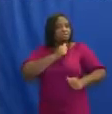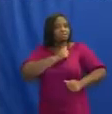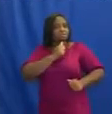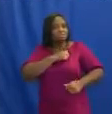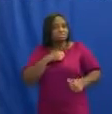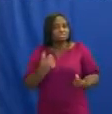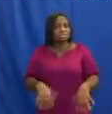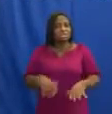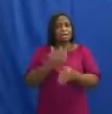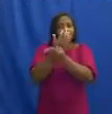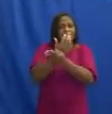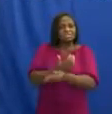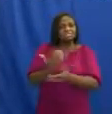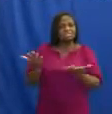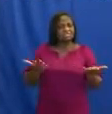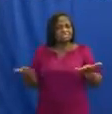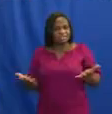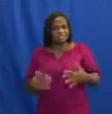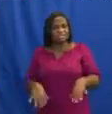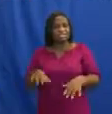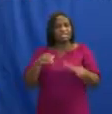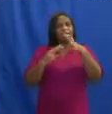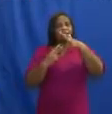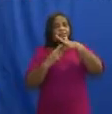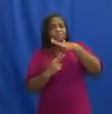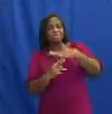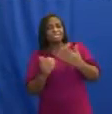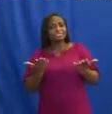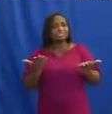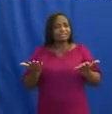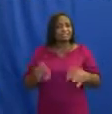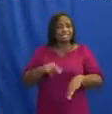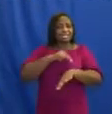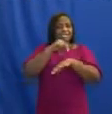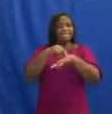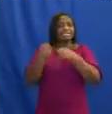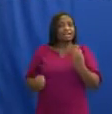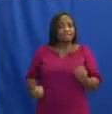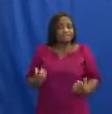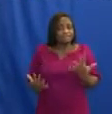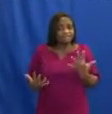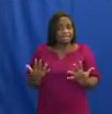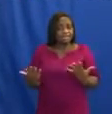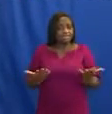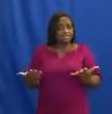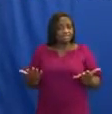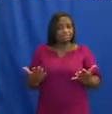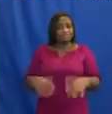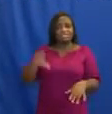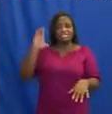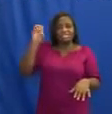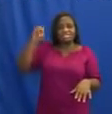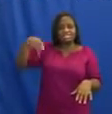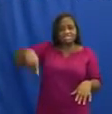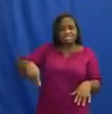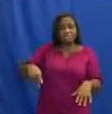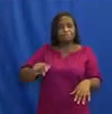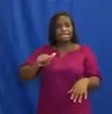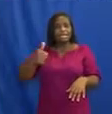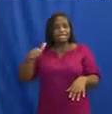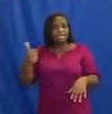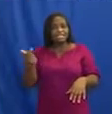forces, prison service, immigration service, national fire service, SEPS division of the Ghana